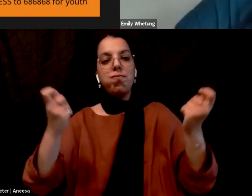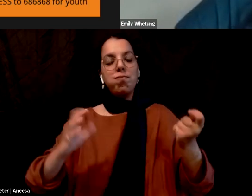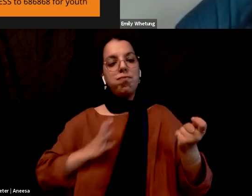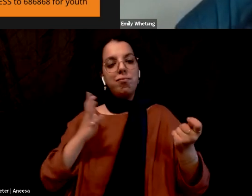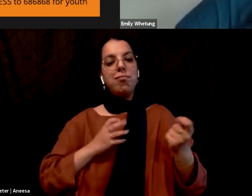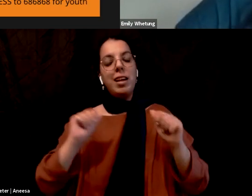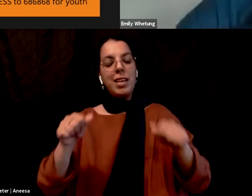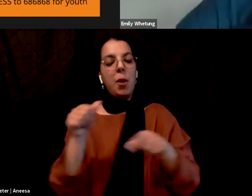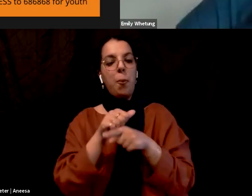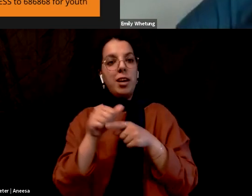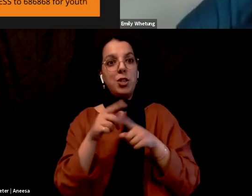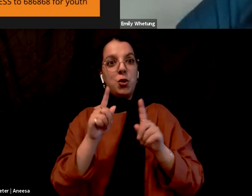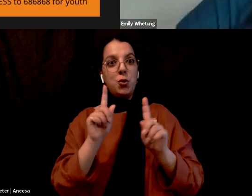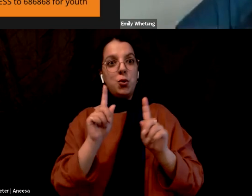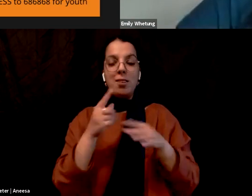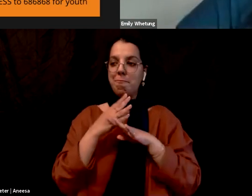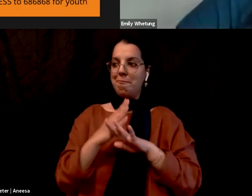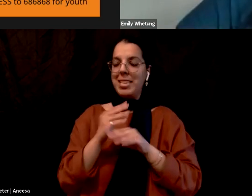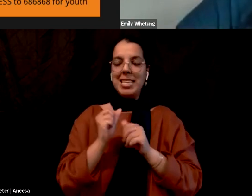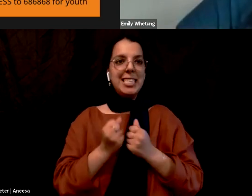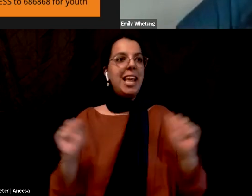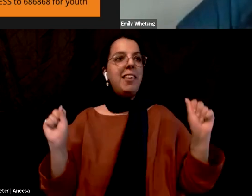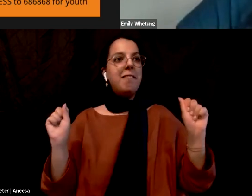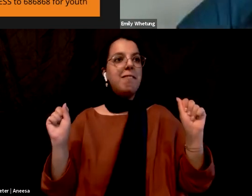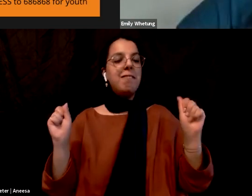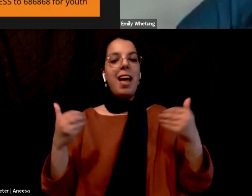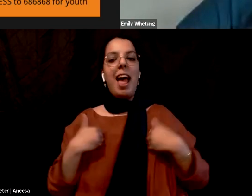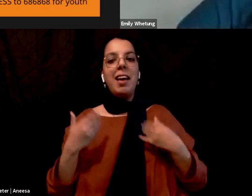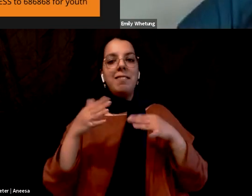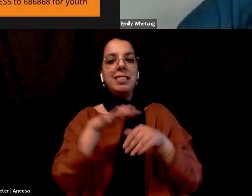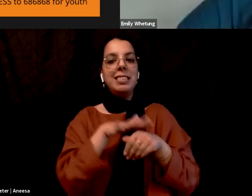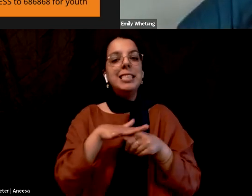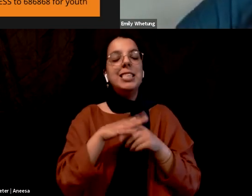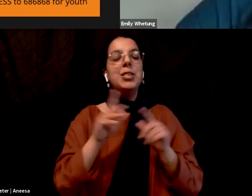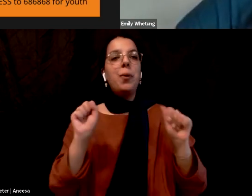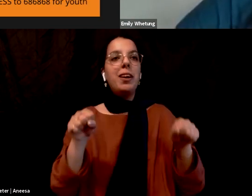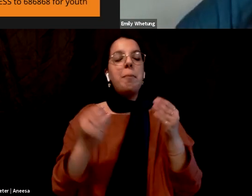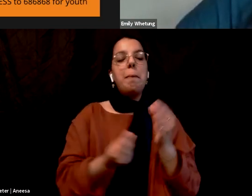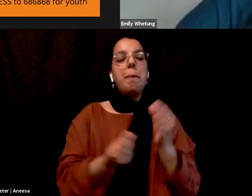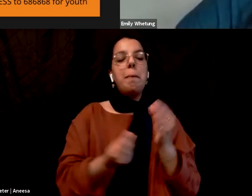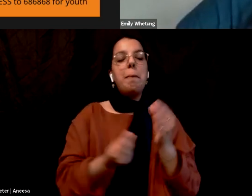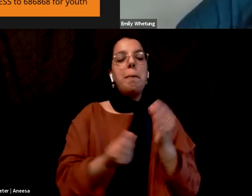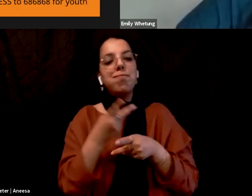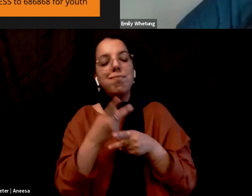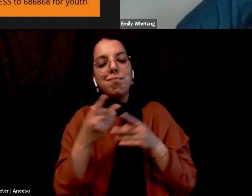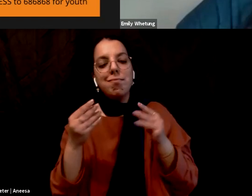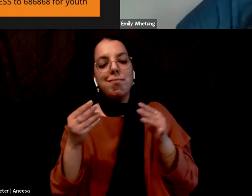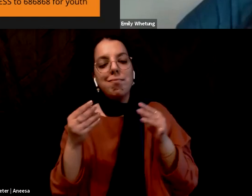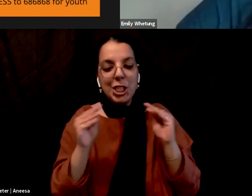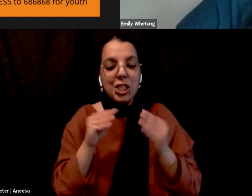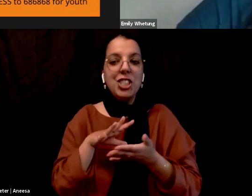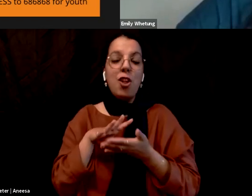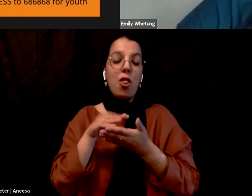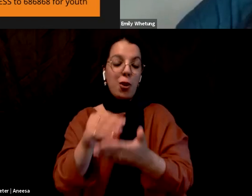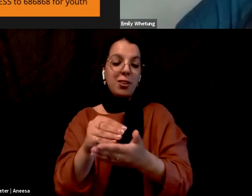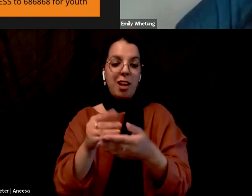we have a space to hunt, plant, harvest, grow, teach, and learn. This area supports the relationship that we have